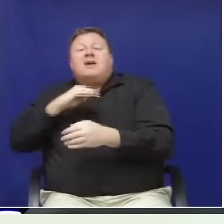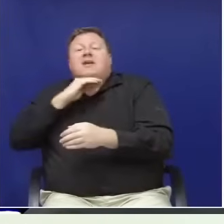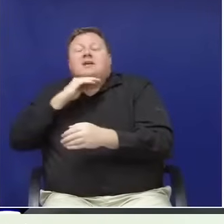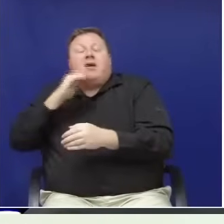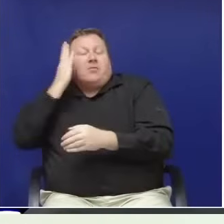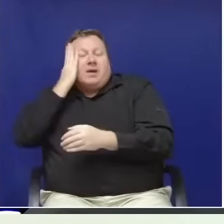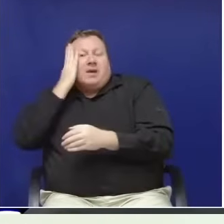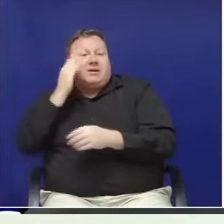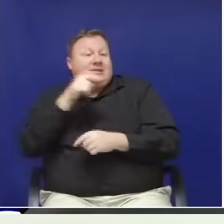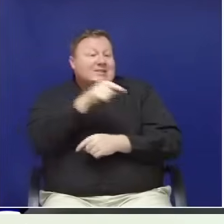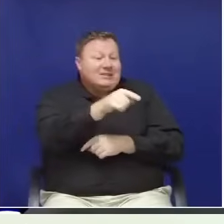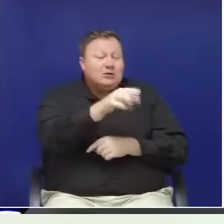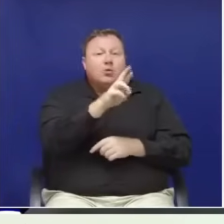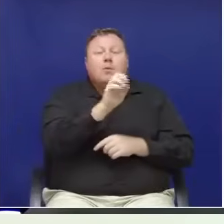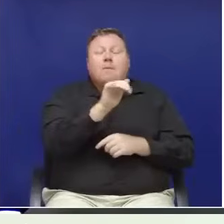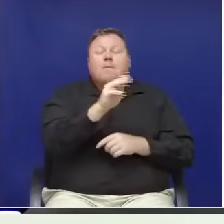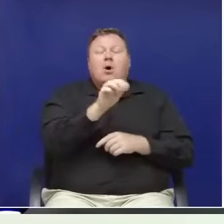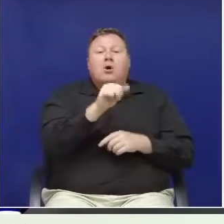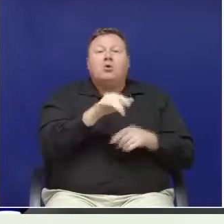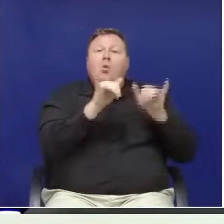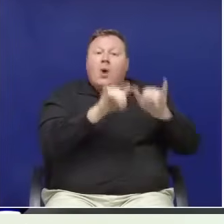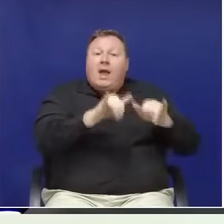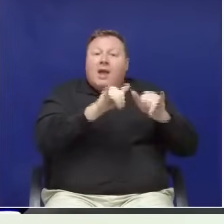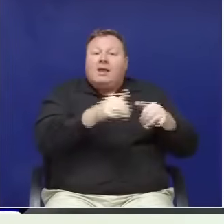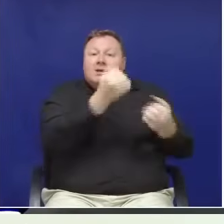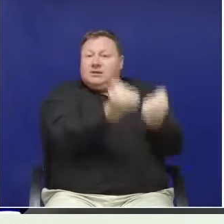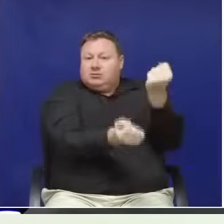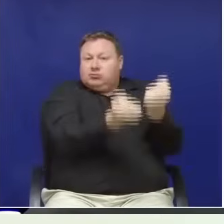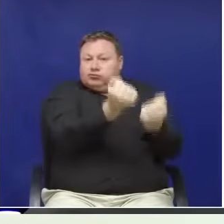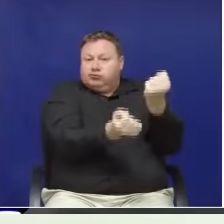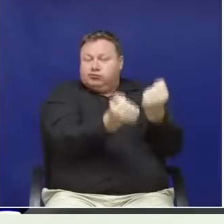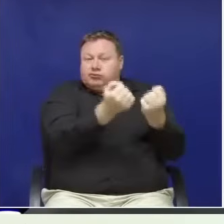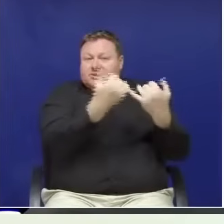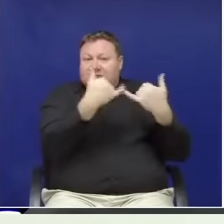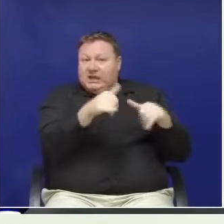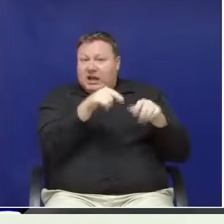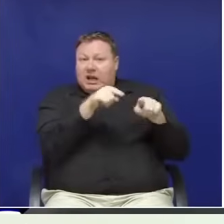with the remand detainees, and the Honourable Member have referred